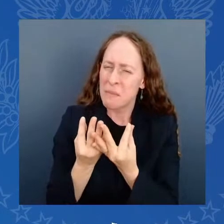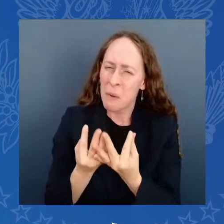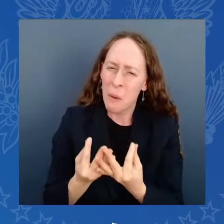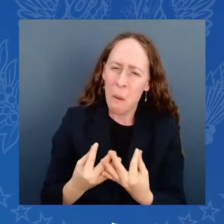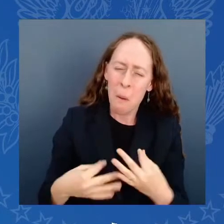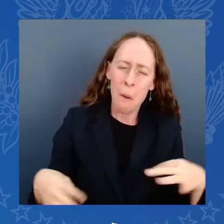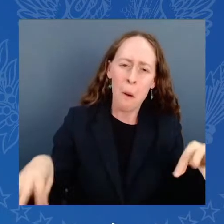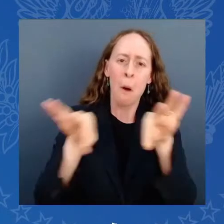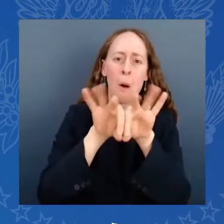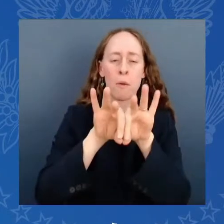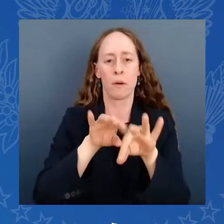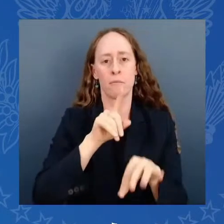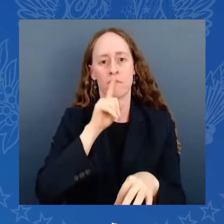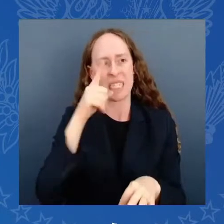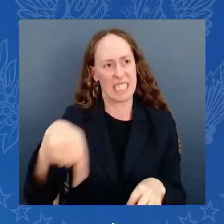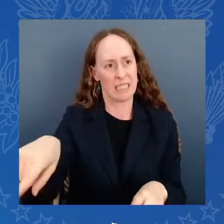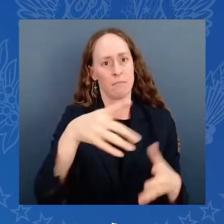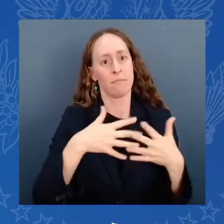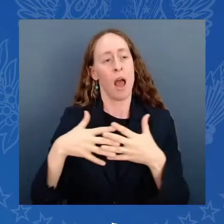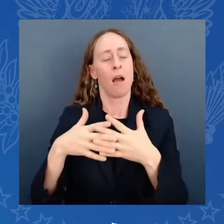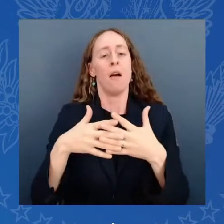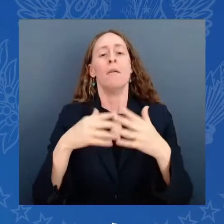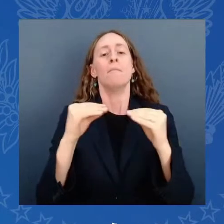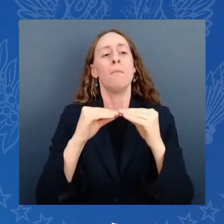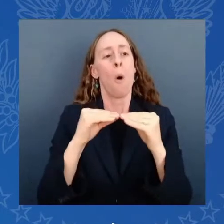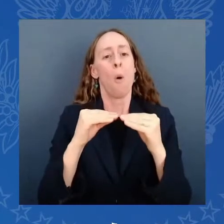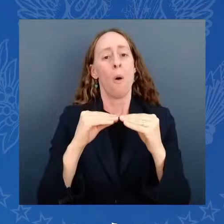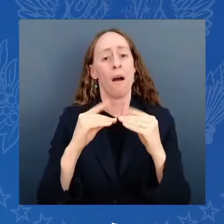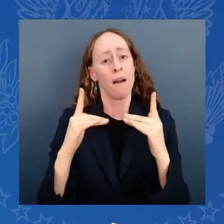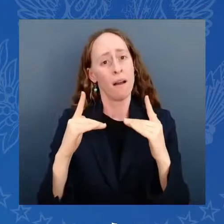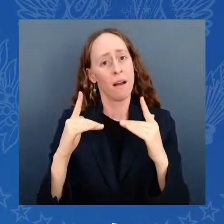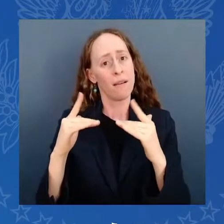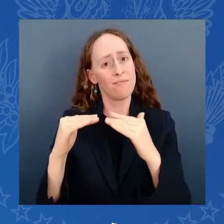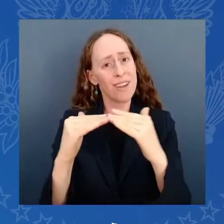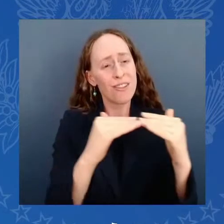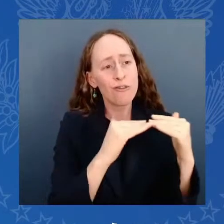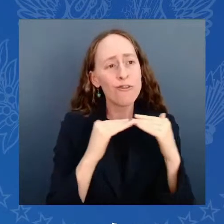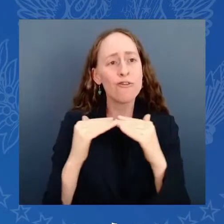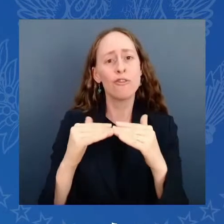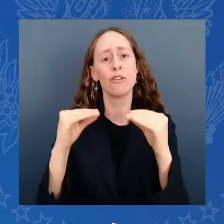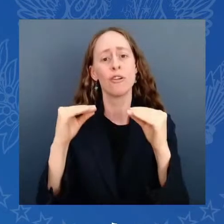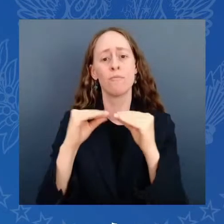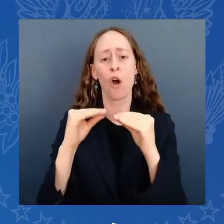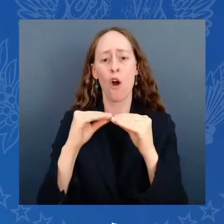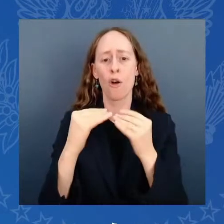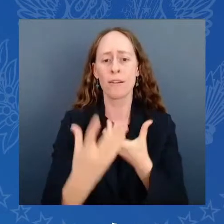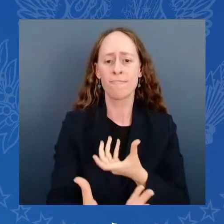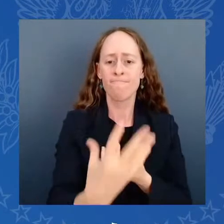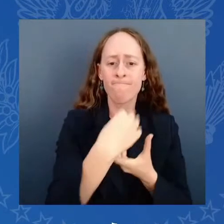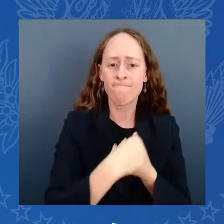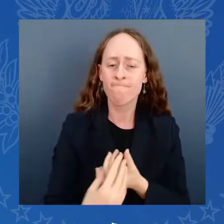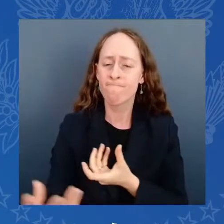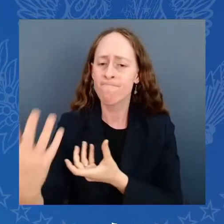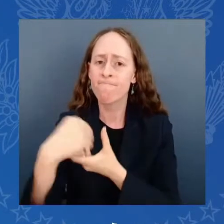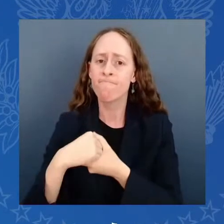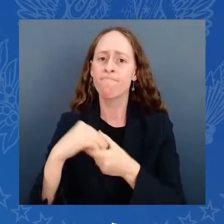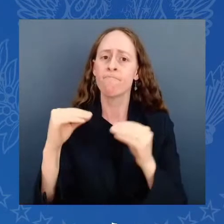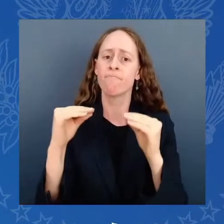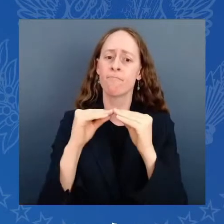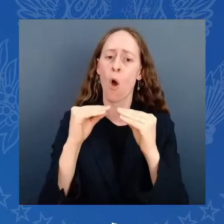more just, and most importantly, fundamentally more consistent with our founding principles. For